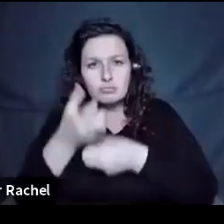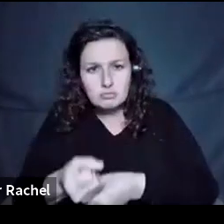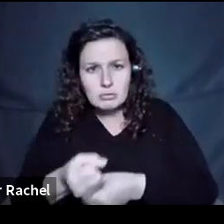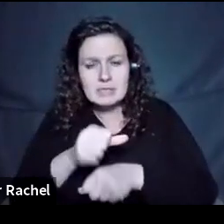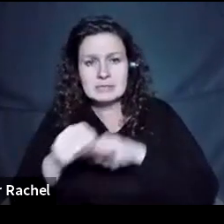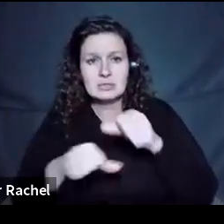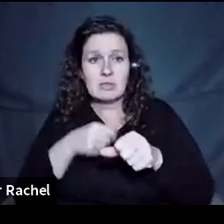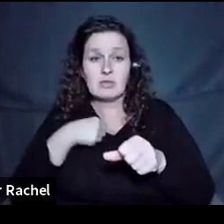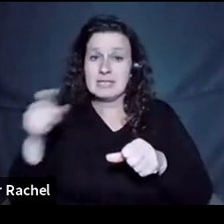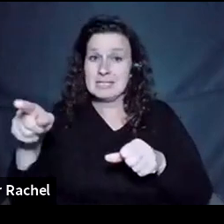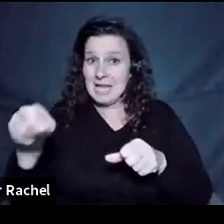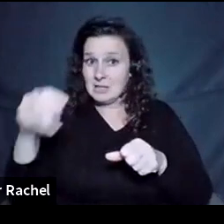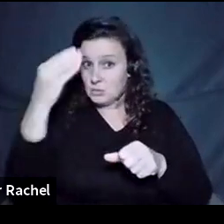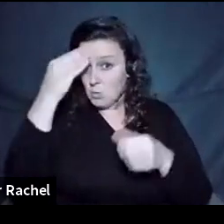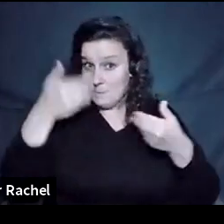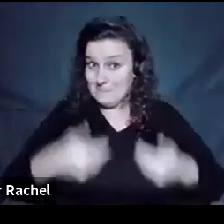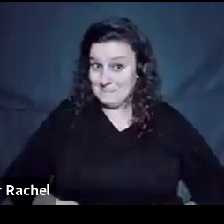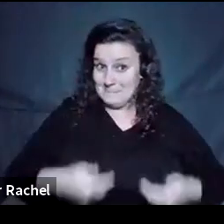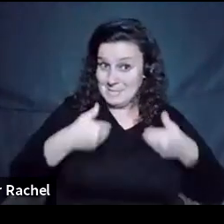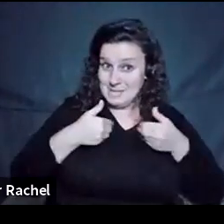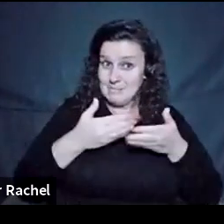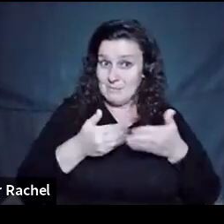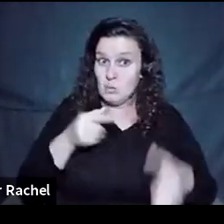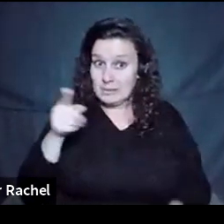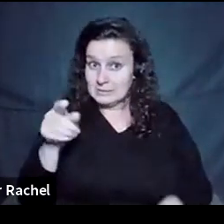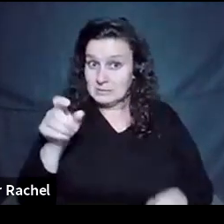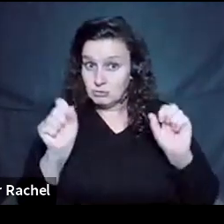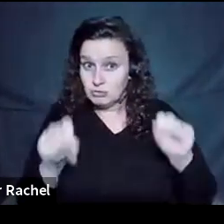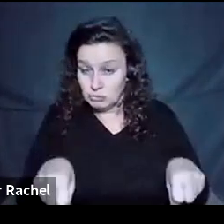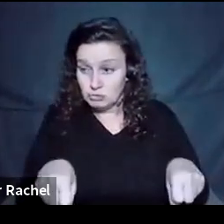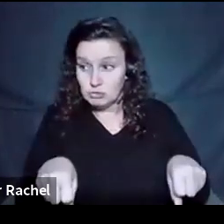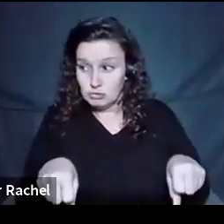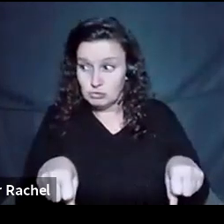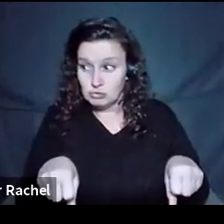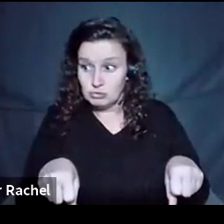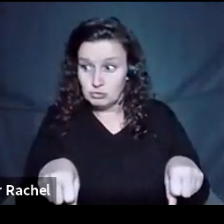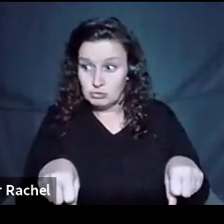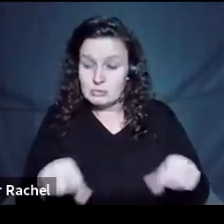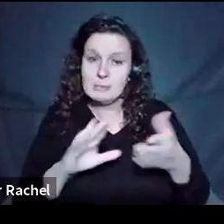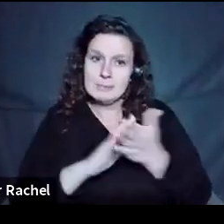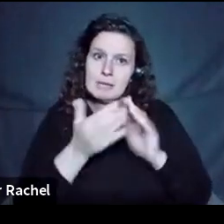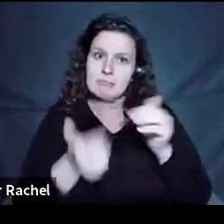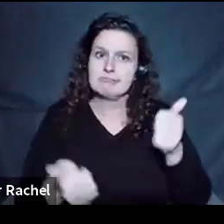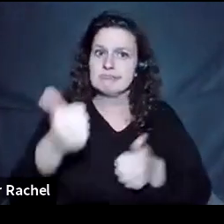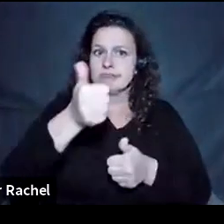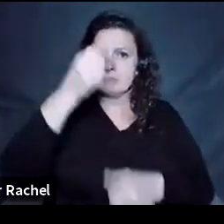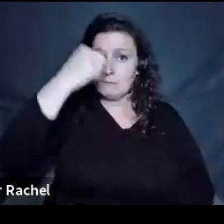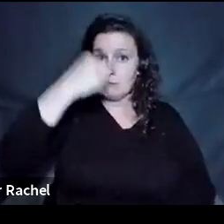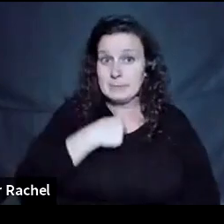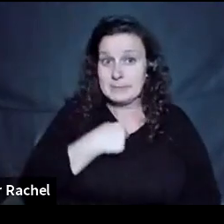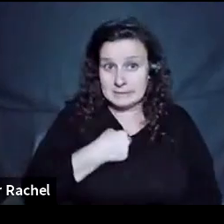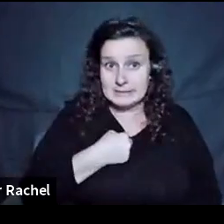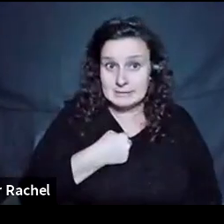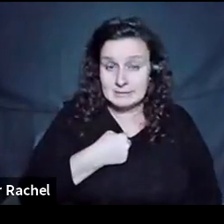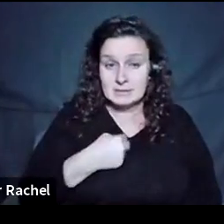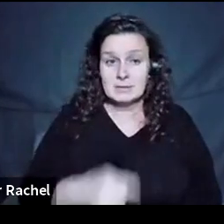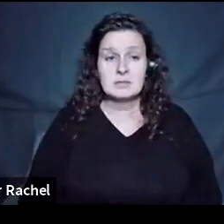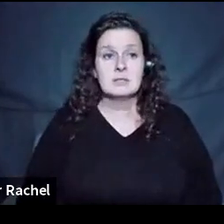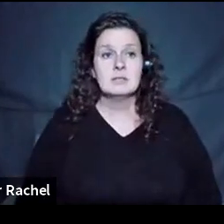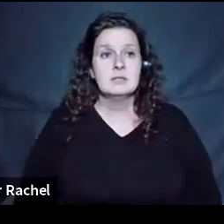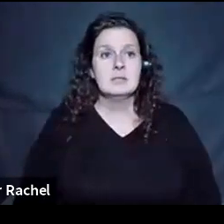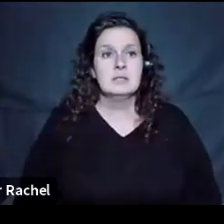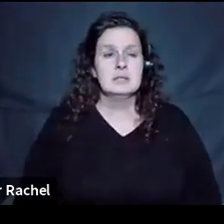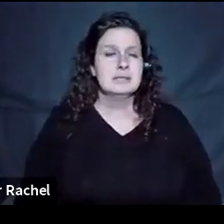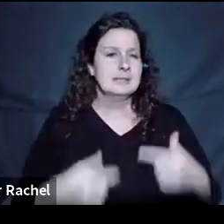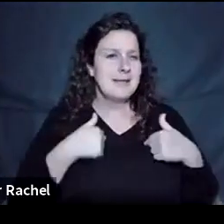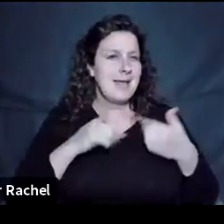me before he could be a dominant over me. You know, I get